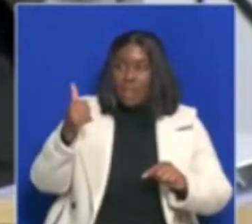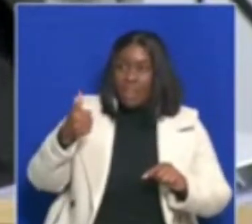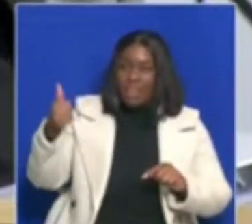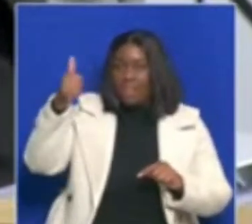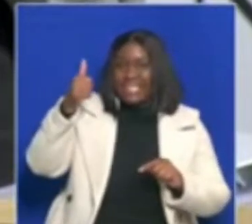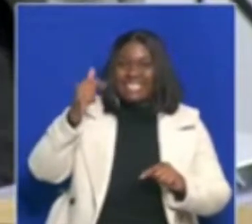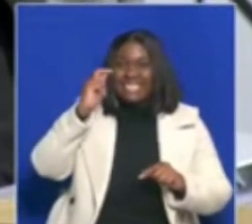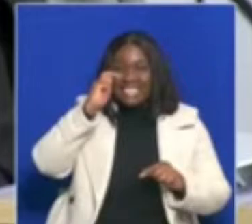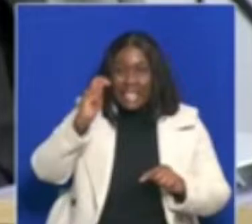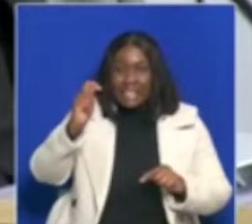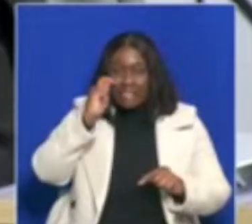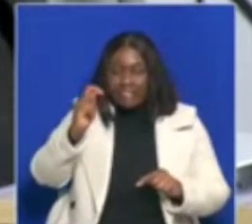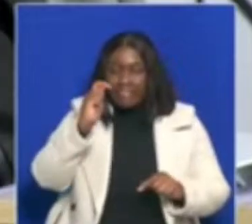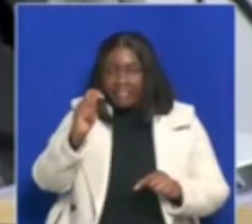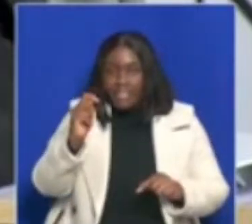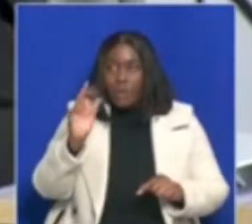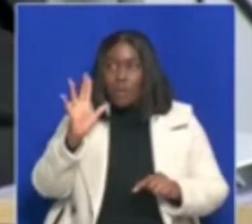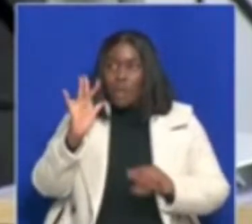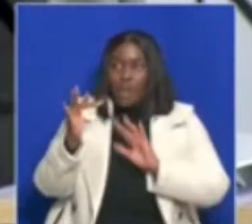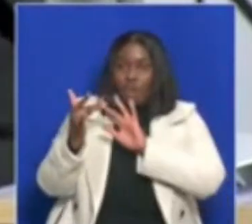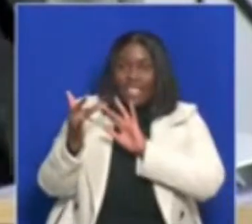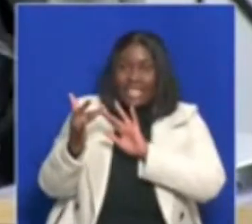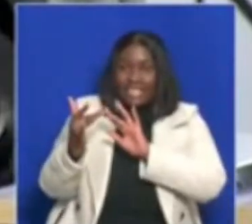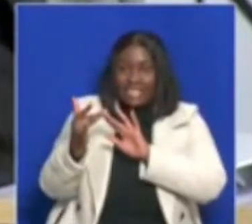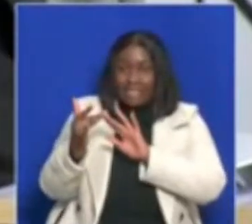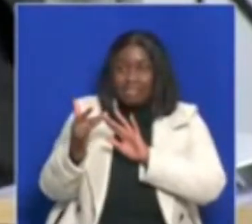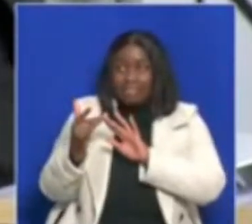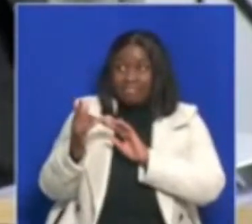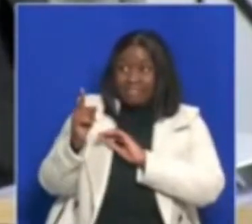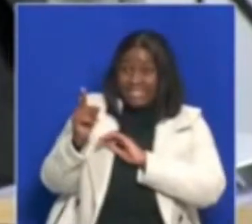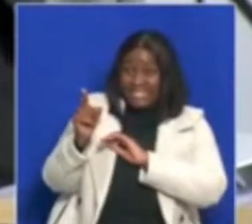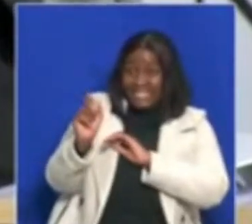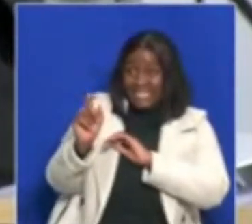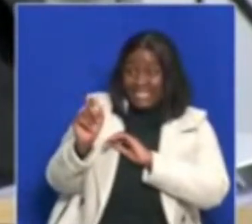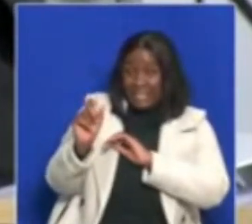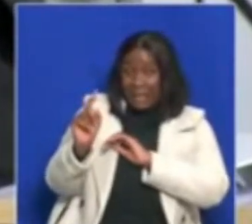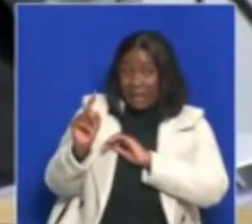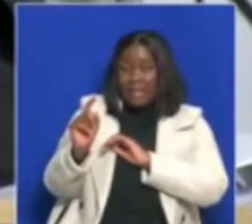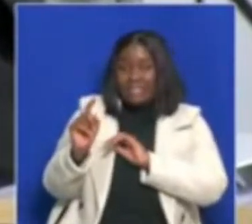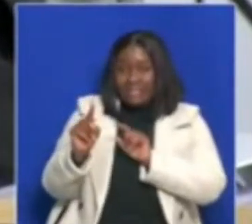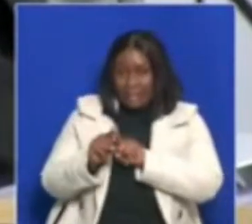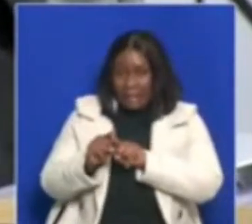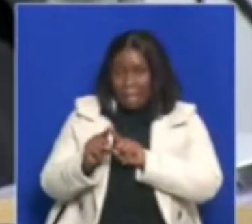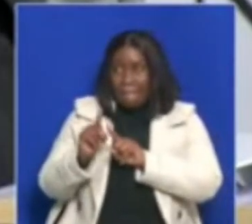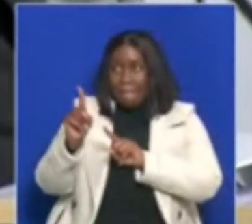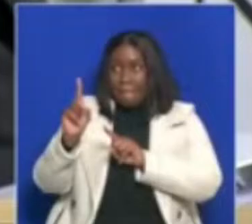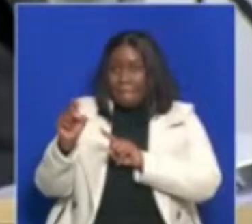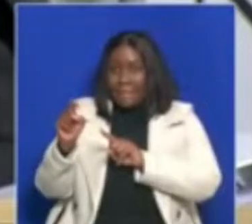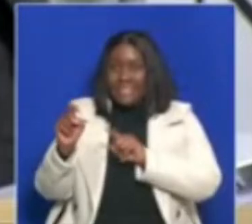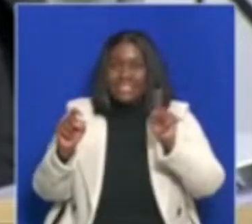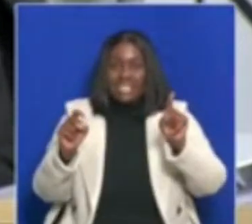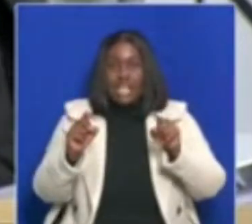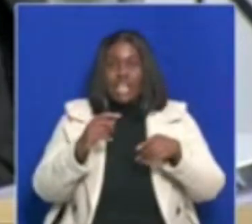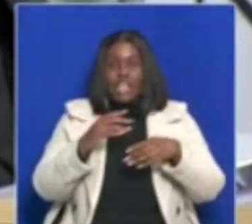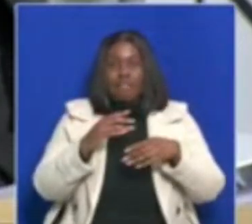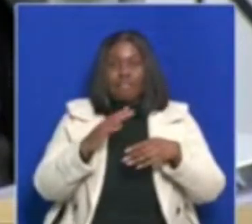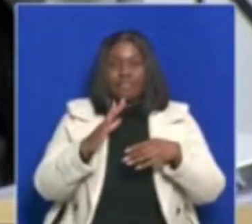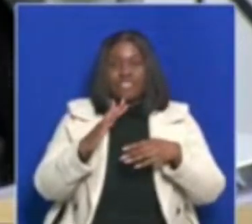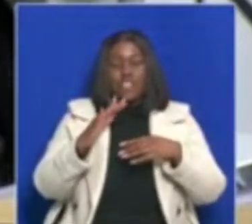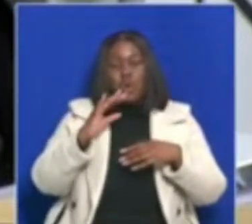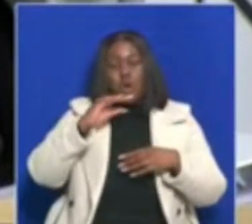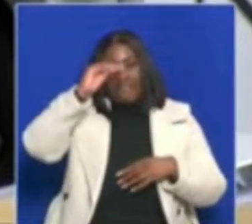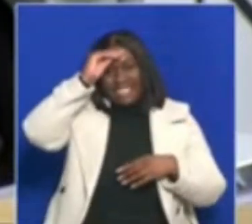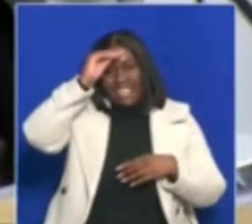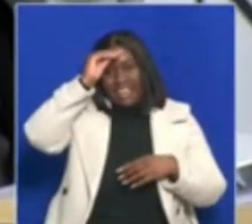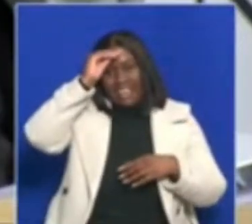on call also, at the same instance, contact the duty officer. So when the duty officer and the detective on call